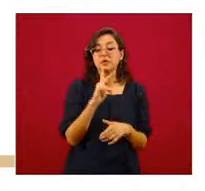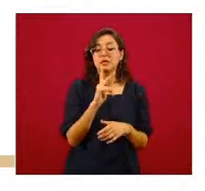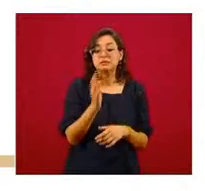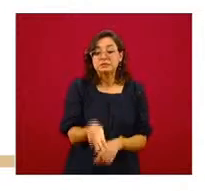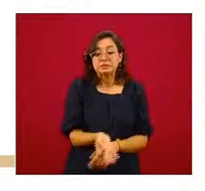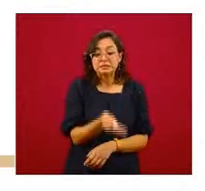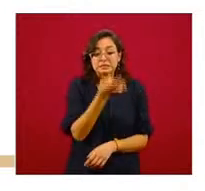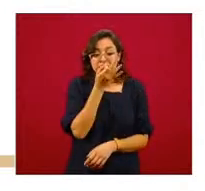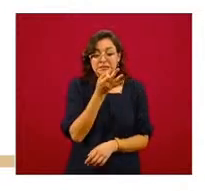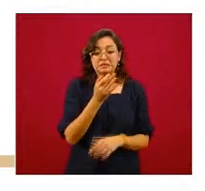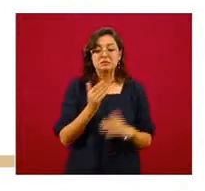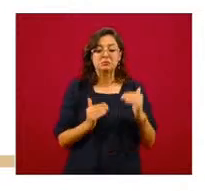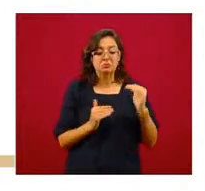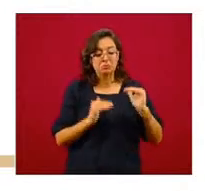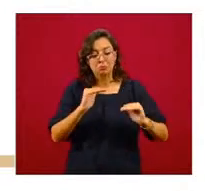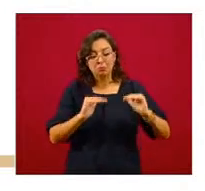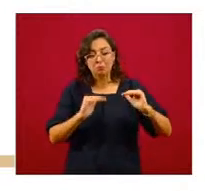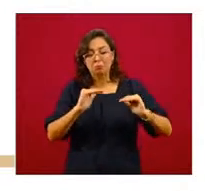red,